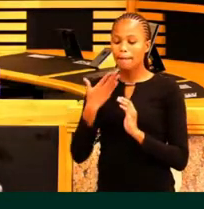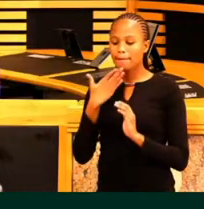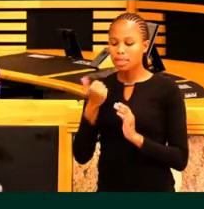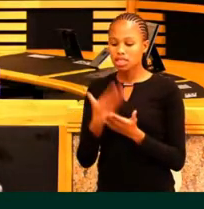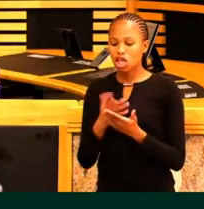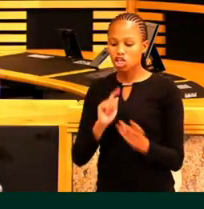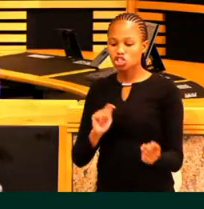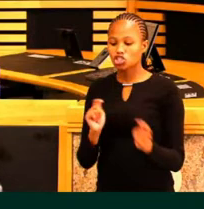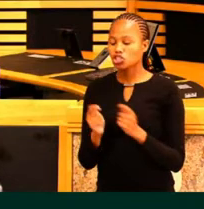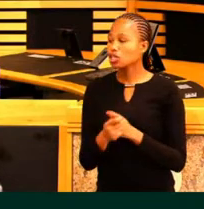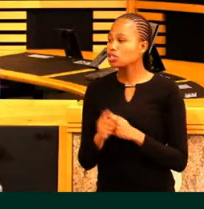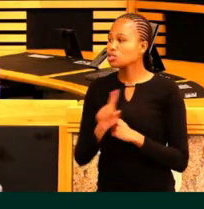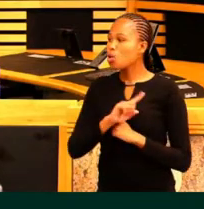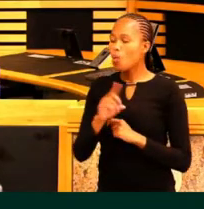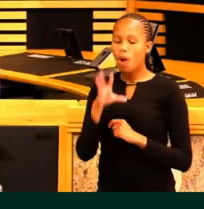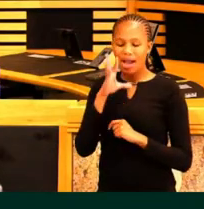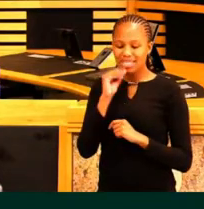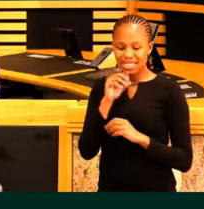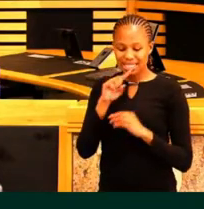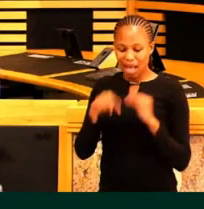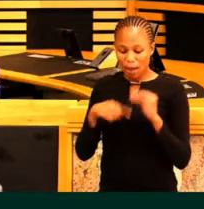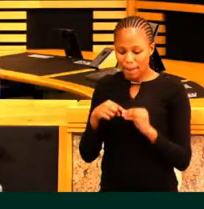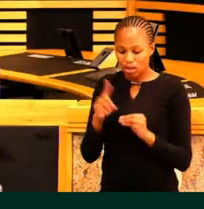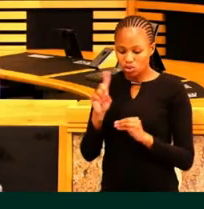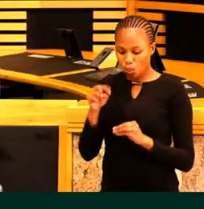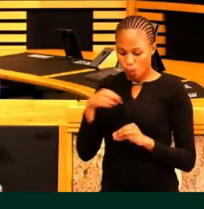because it doesn't talks in Orlando